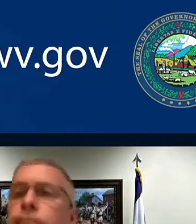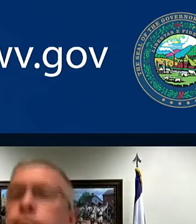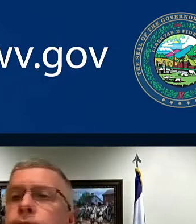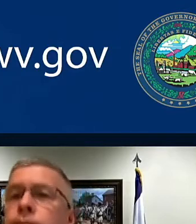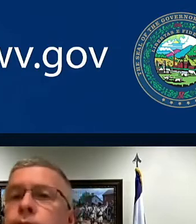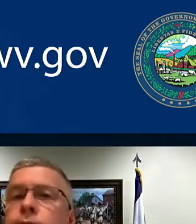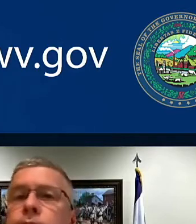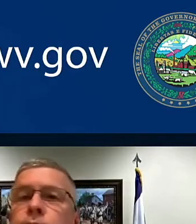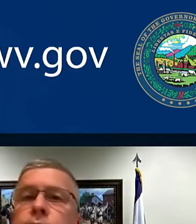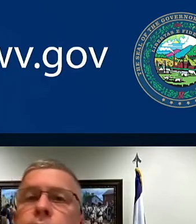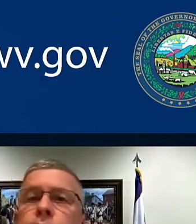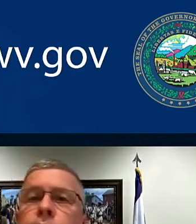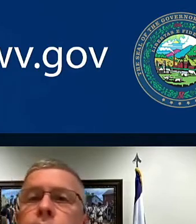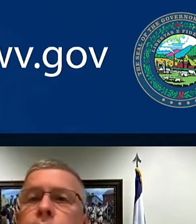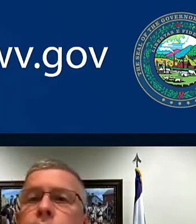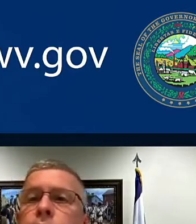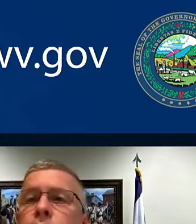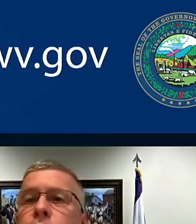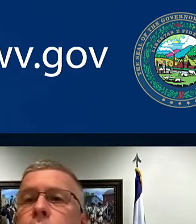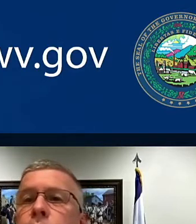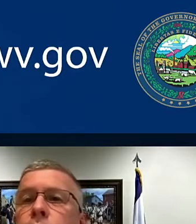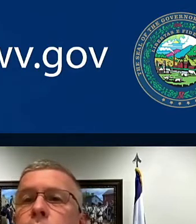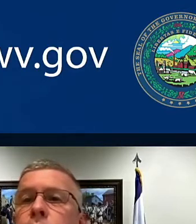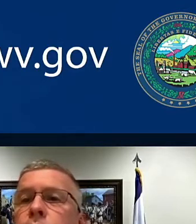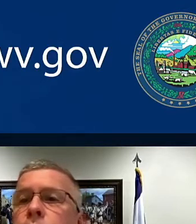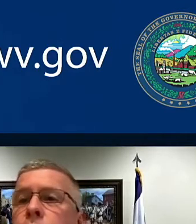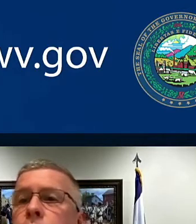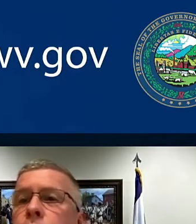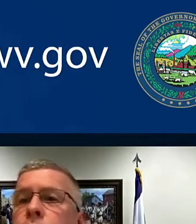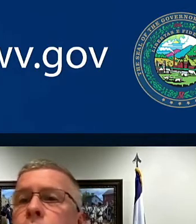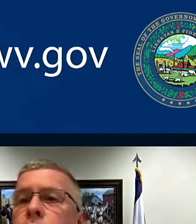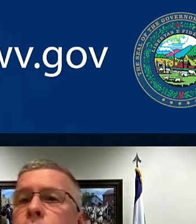Charles, we can't hear you. You might be muted.